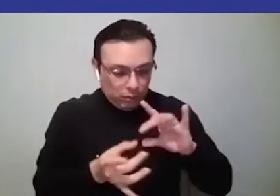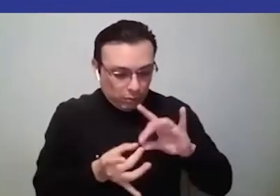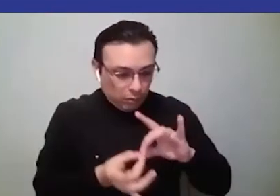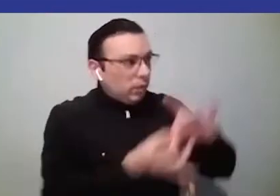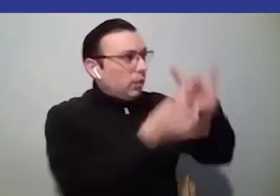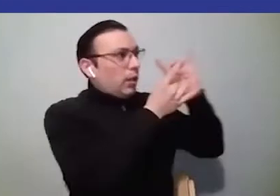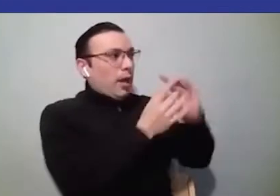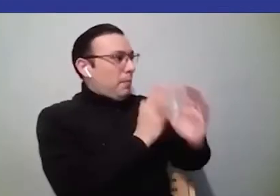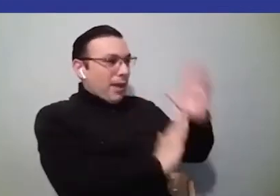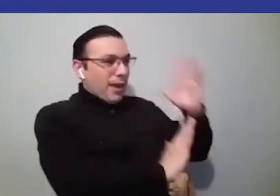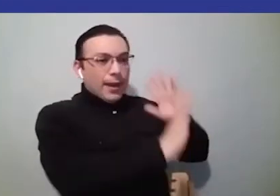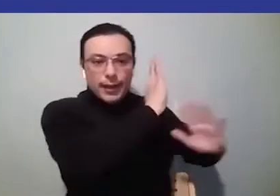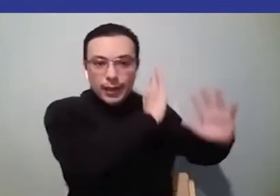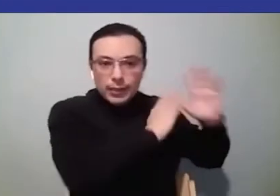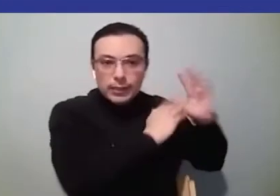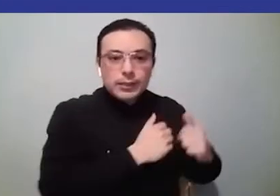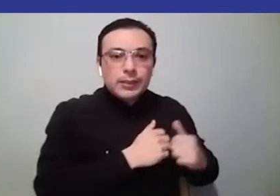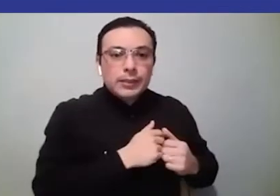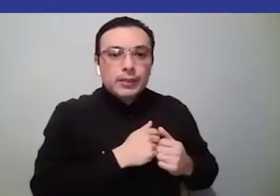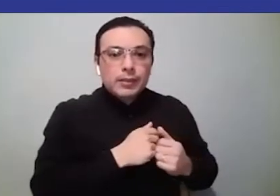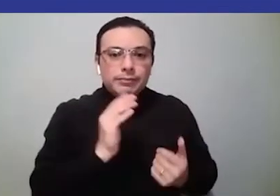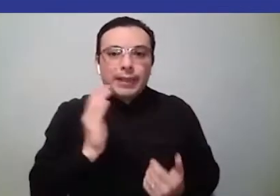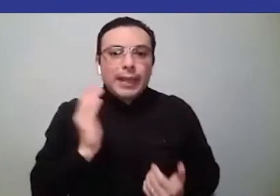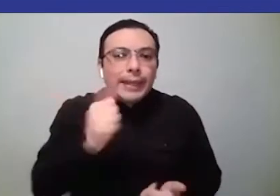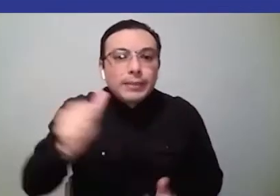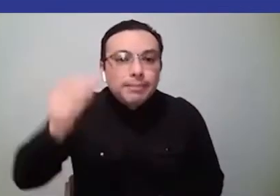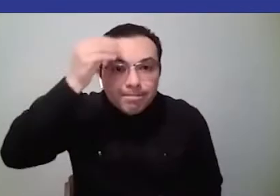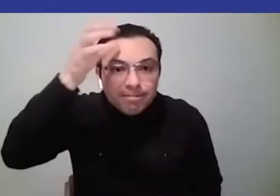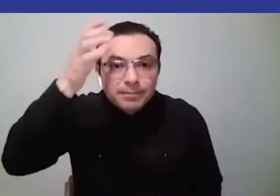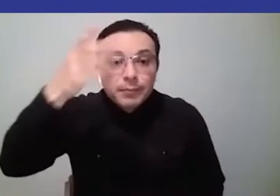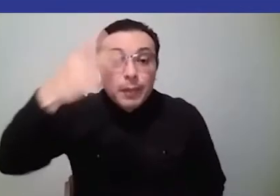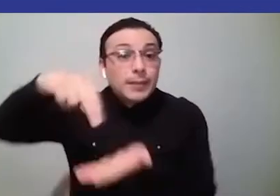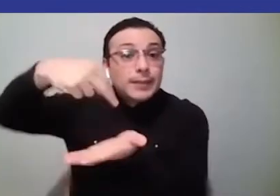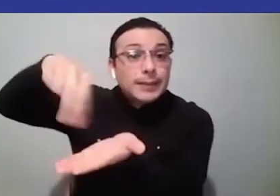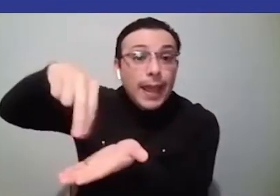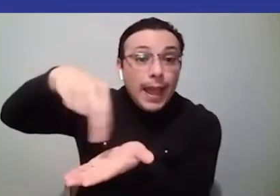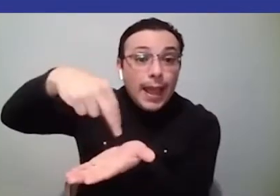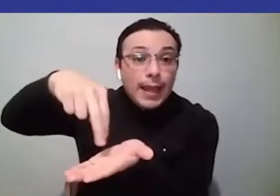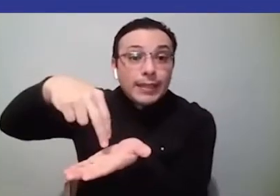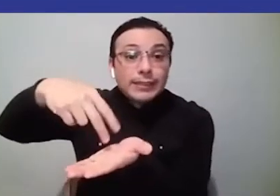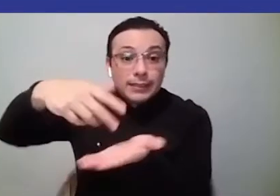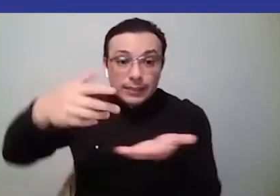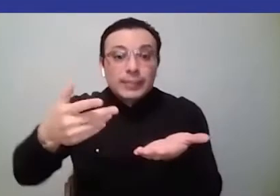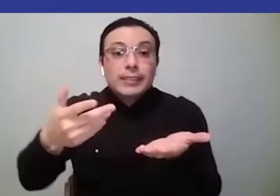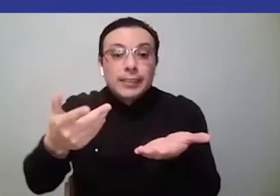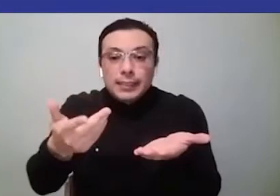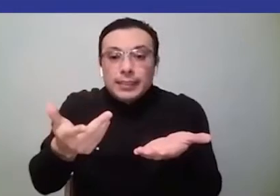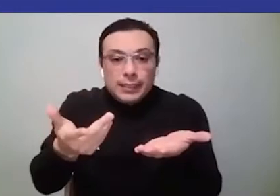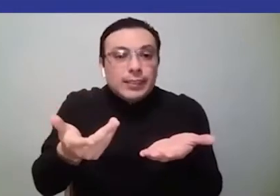knowledge, as well as our dances, the things that don't necessarily produce maybe an object.